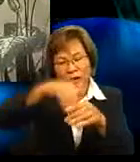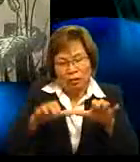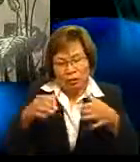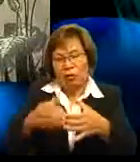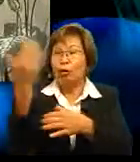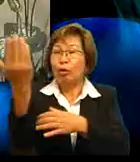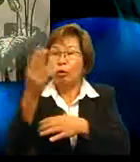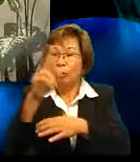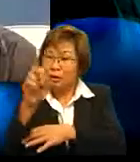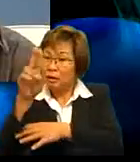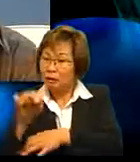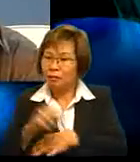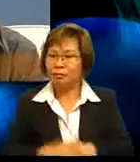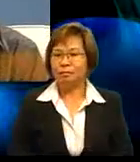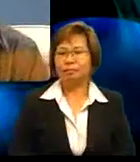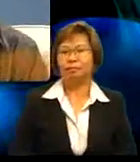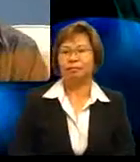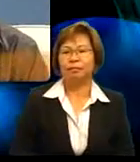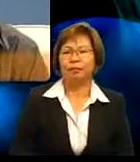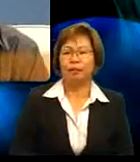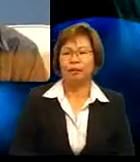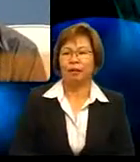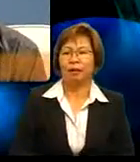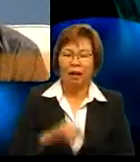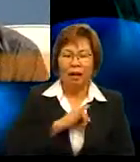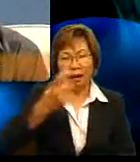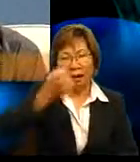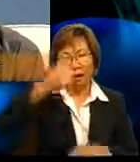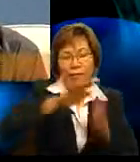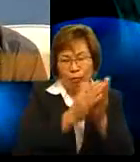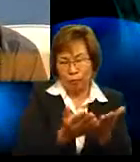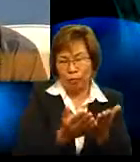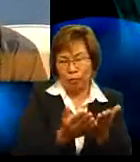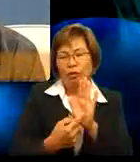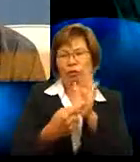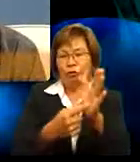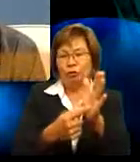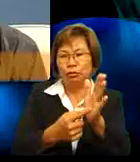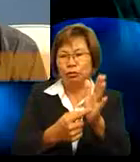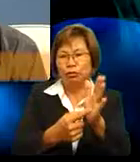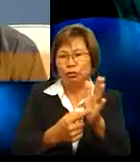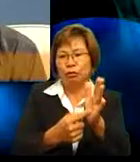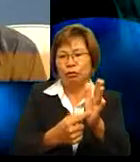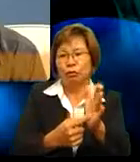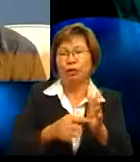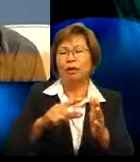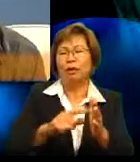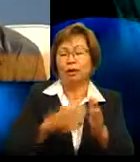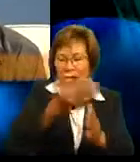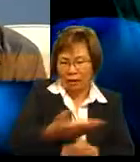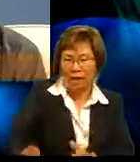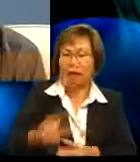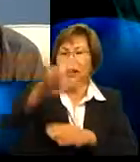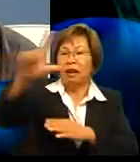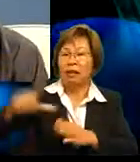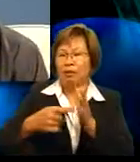of common nouns? Yes, I understand. Books represent things. Library and the